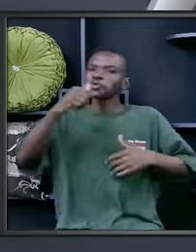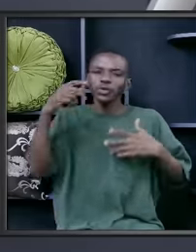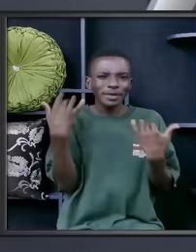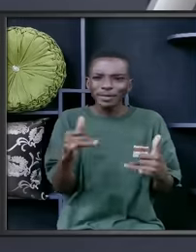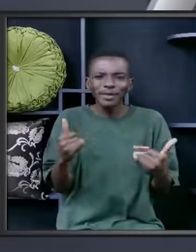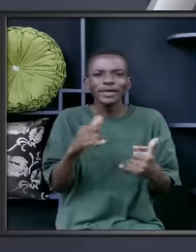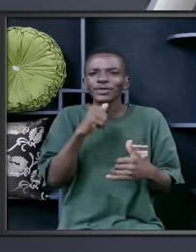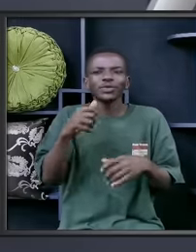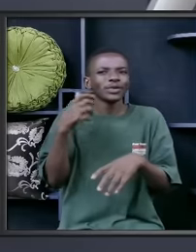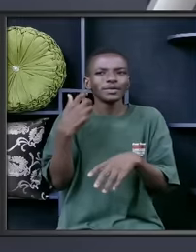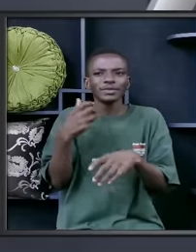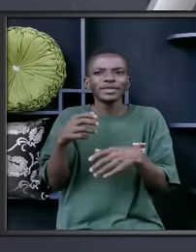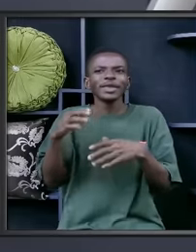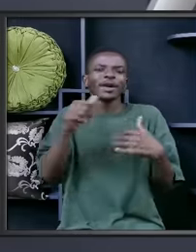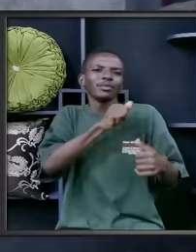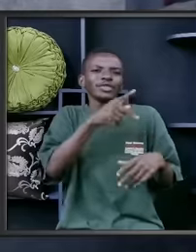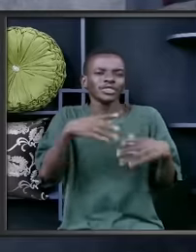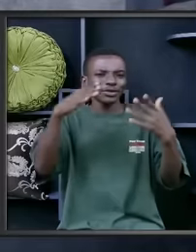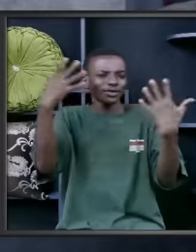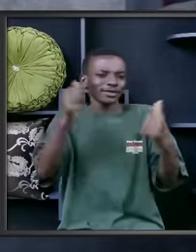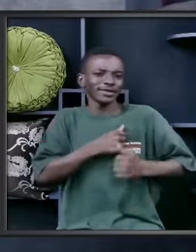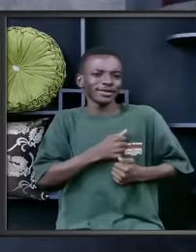be my. Let's appreciate all the soldiers. This way we